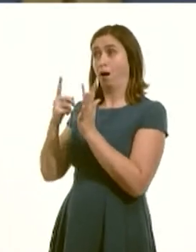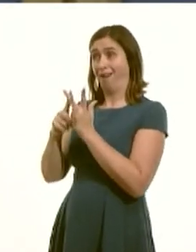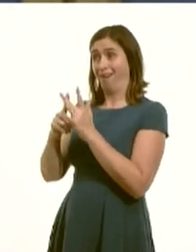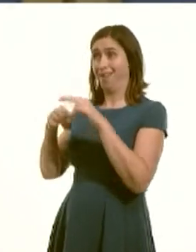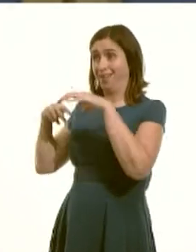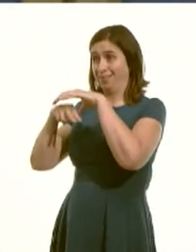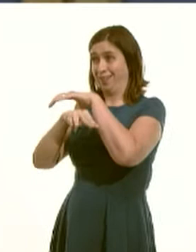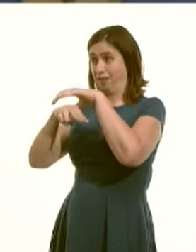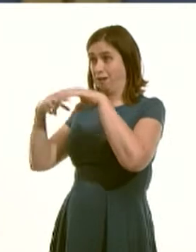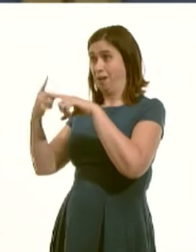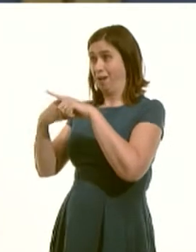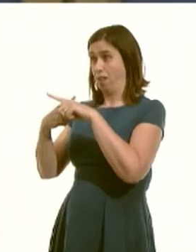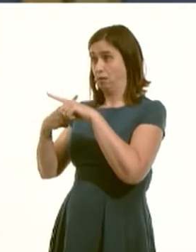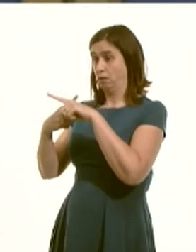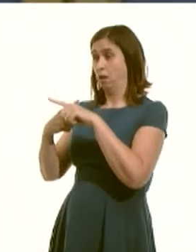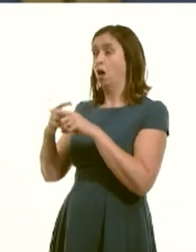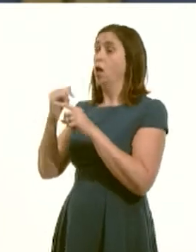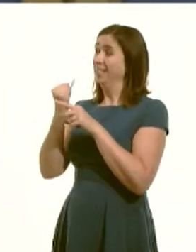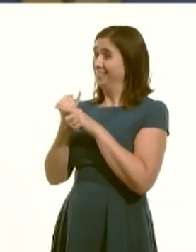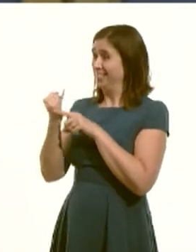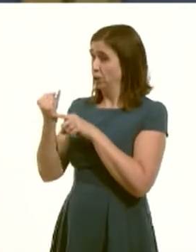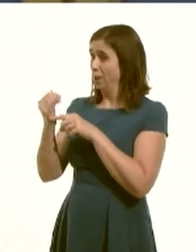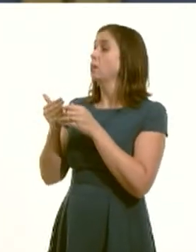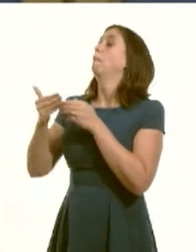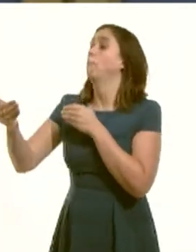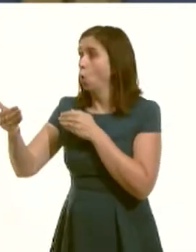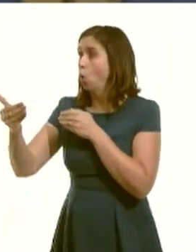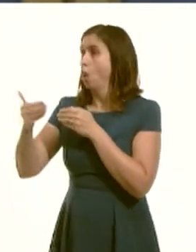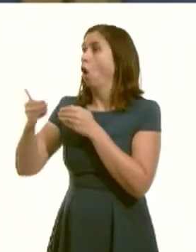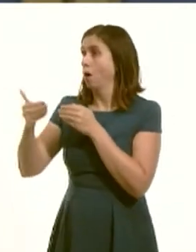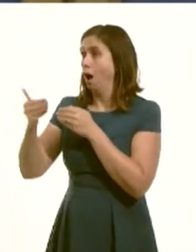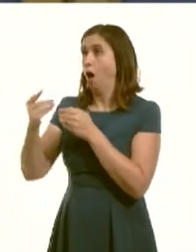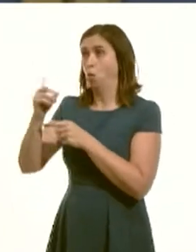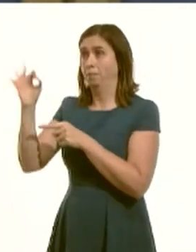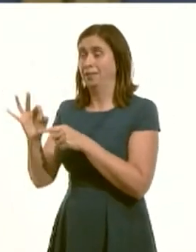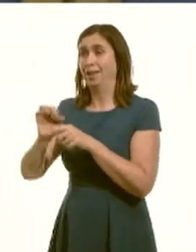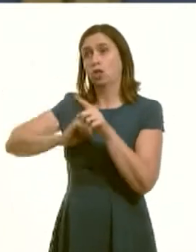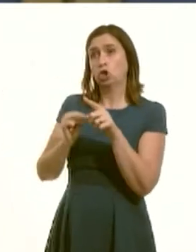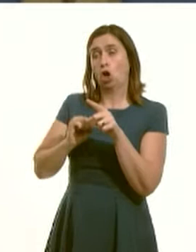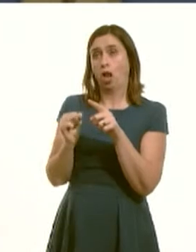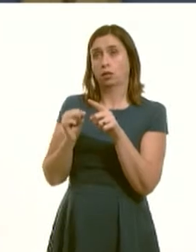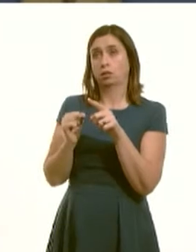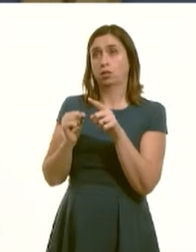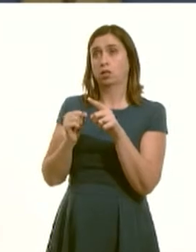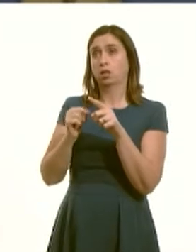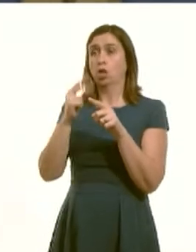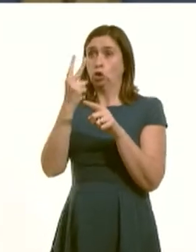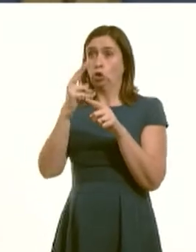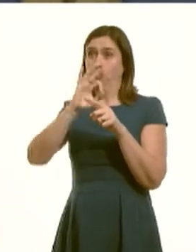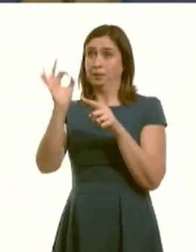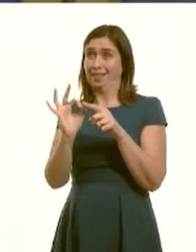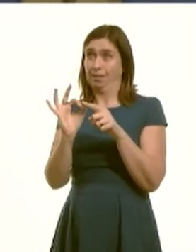scan in England last August. Just over 2% waited longer than 6 weeks in Scotland for